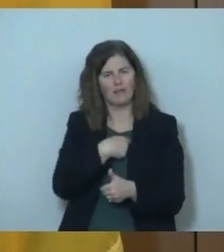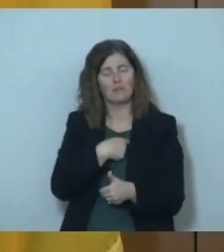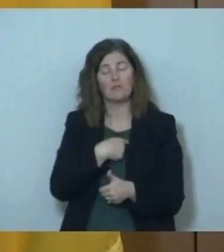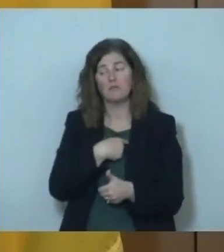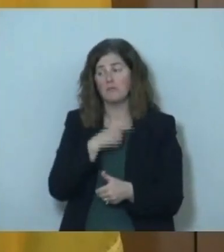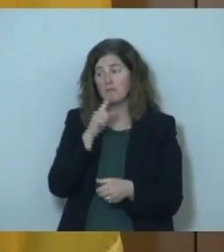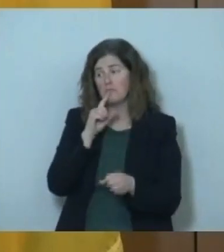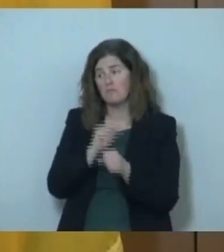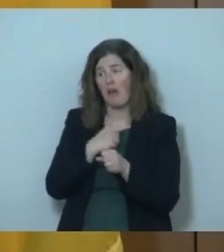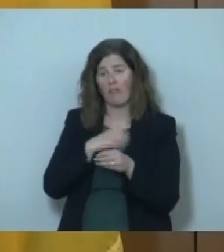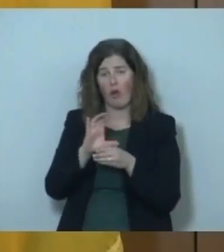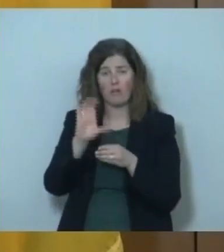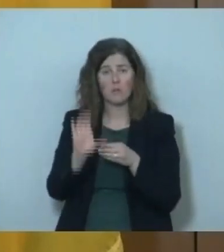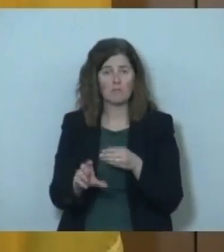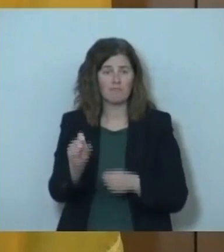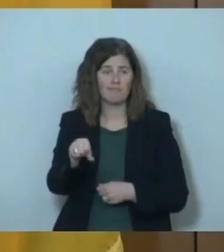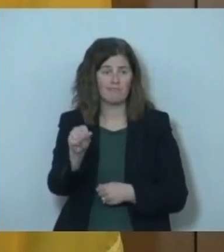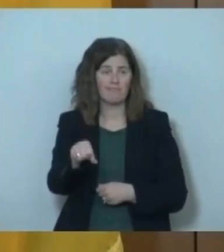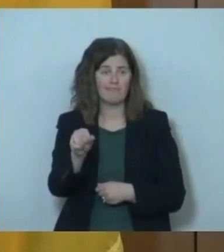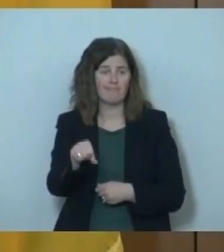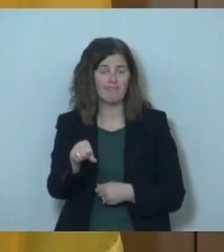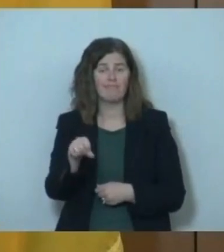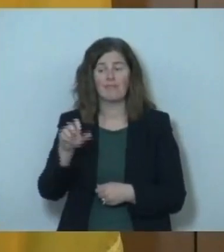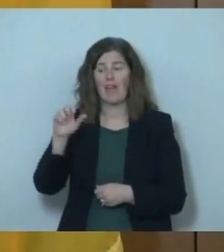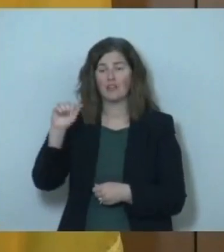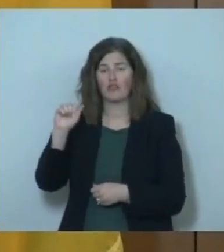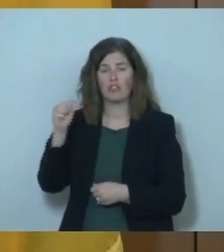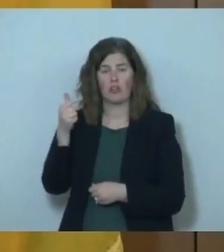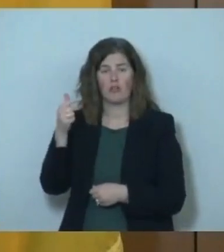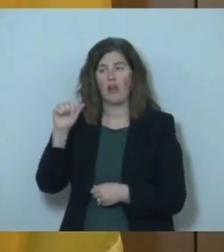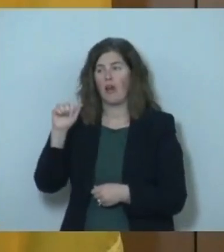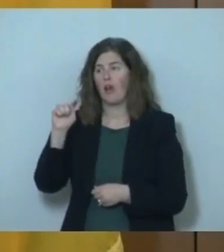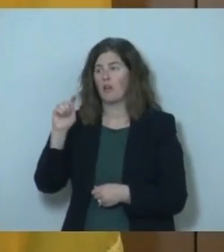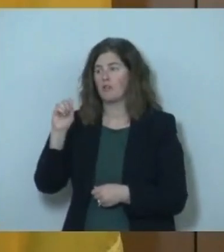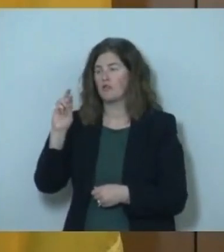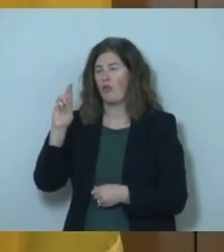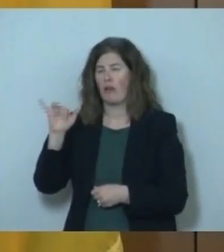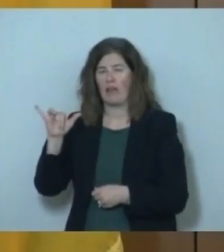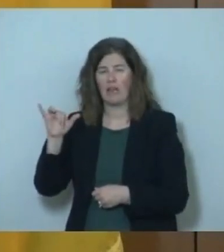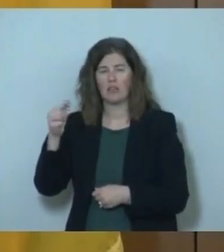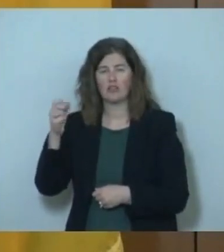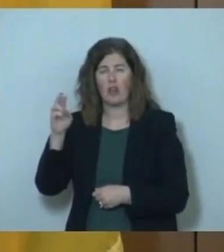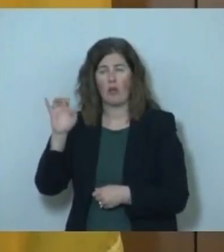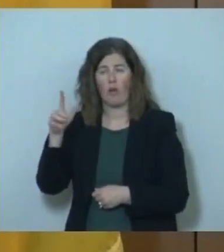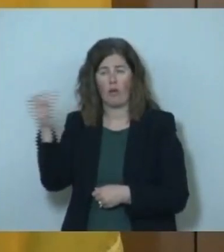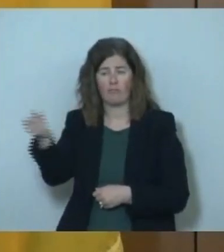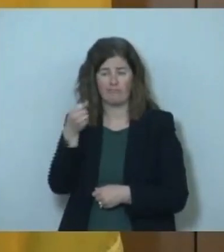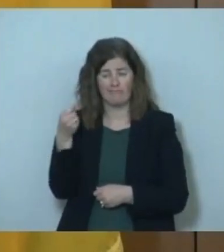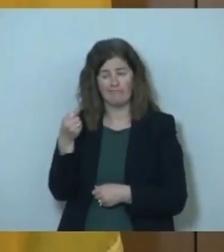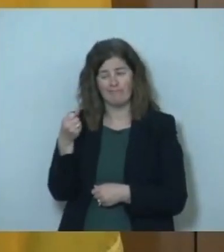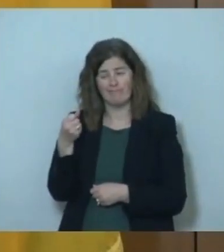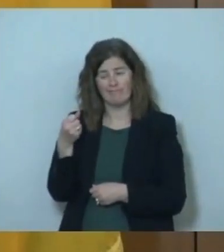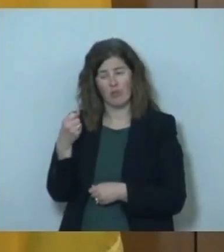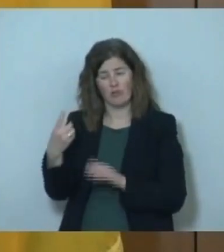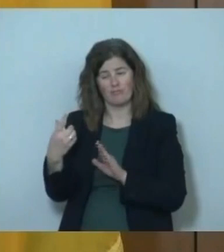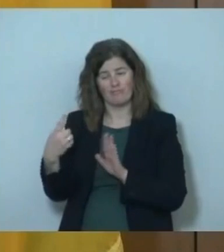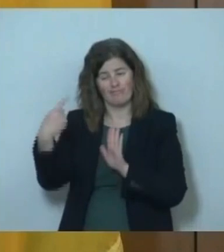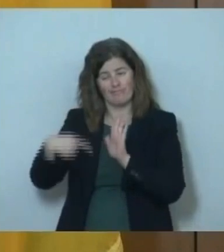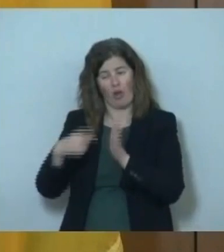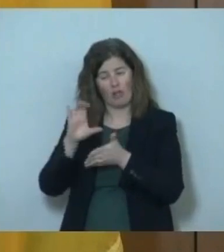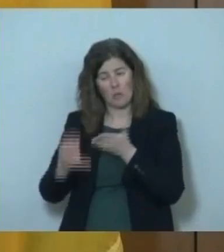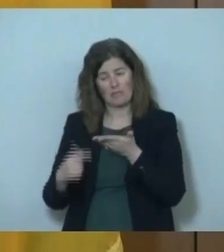are consequences, and the Attorney General will make sure that folks are held accountable. So you can't